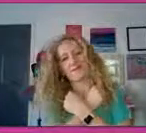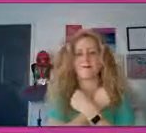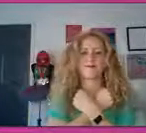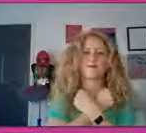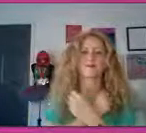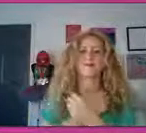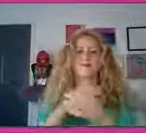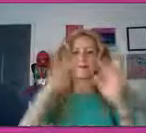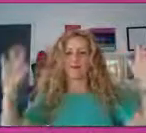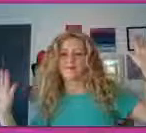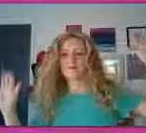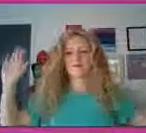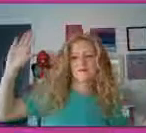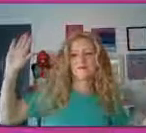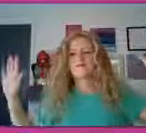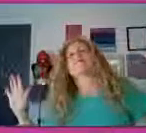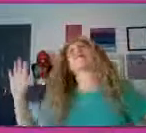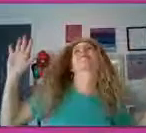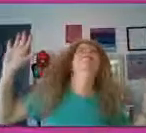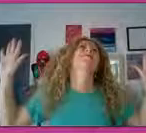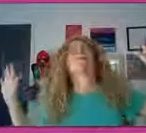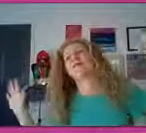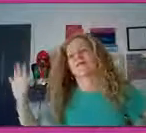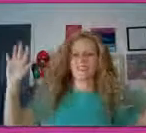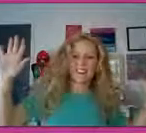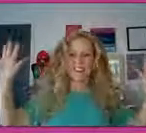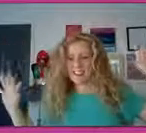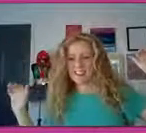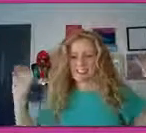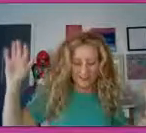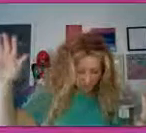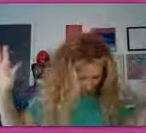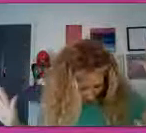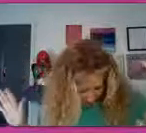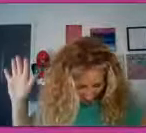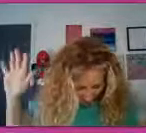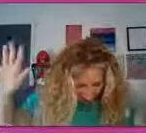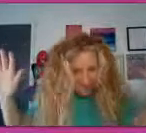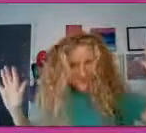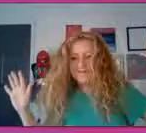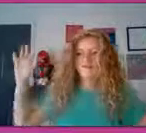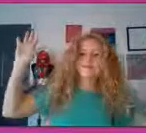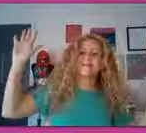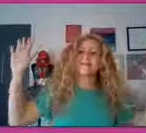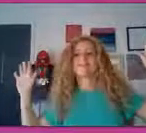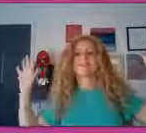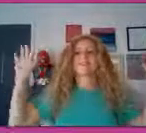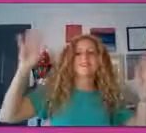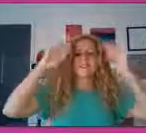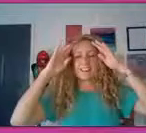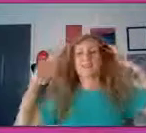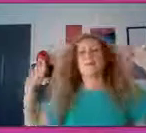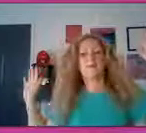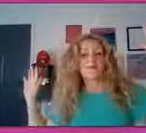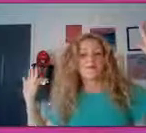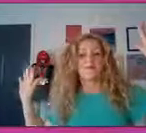I'm gonna dance to show Jesus just how much I love him. Dance to show Jesus just how much I